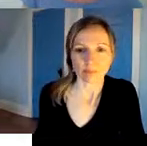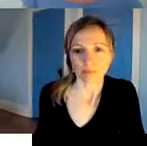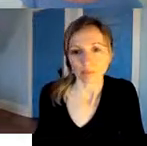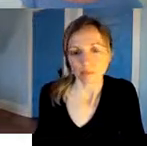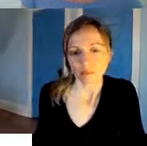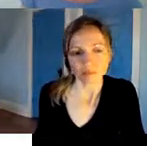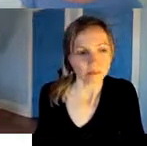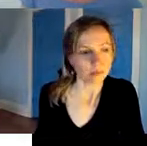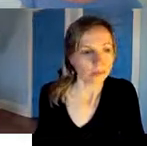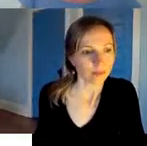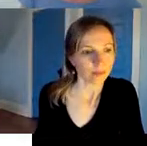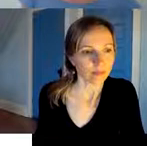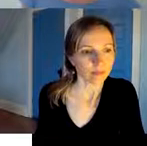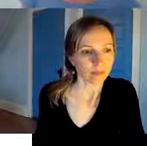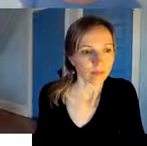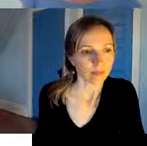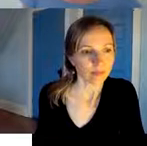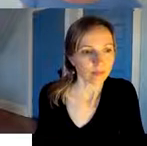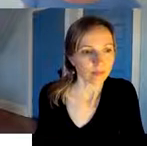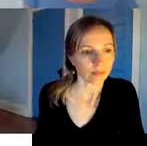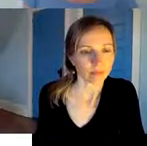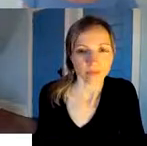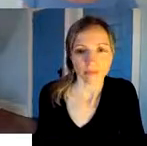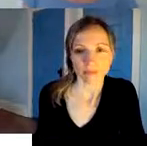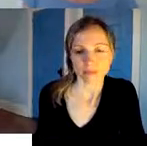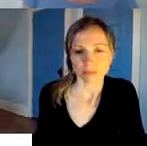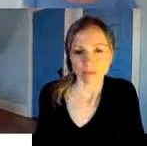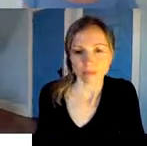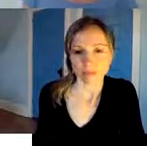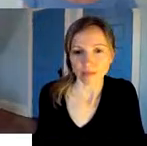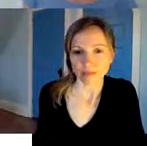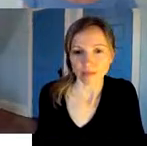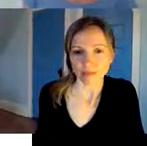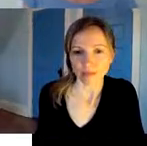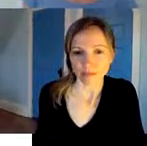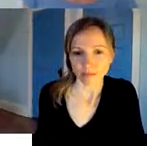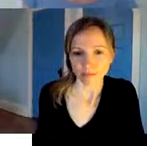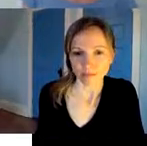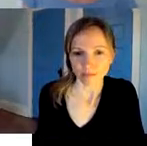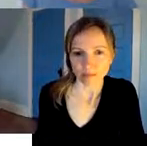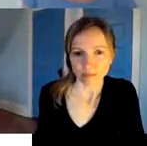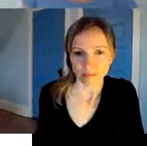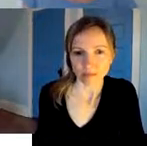your hand, I'm gonna have to ask you to put your comments in the chat and your questions in the Q&A.